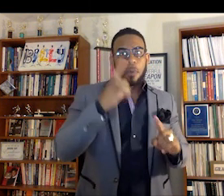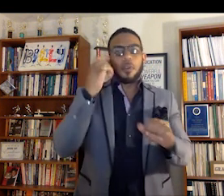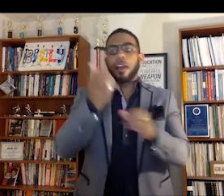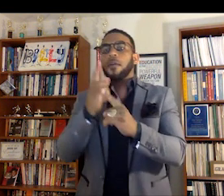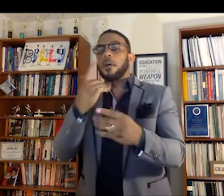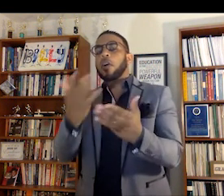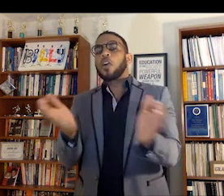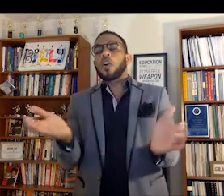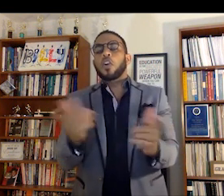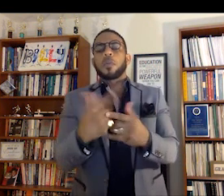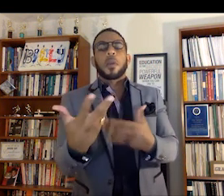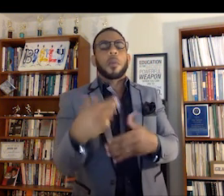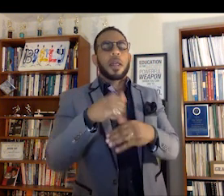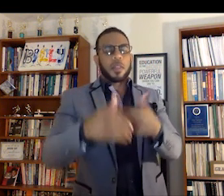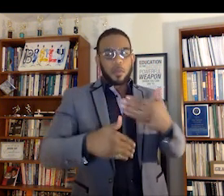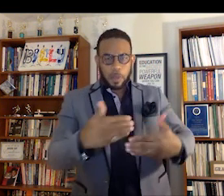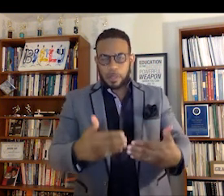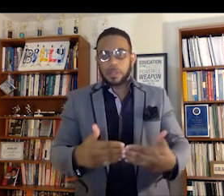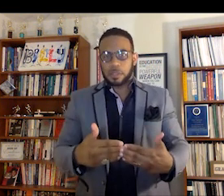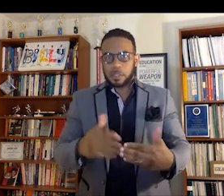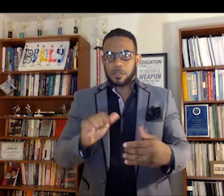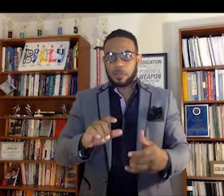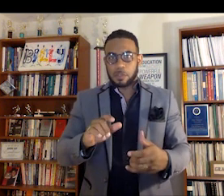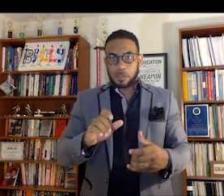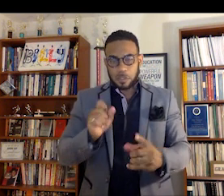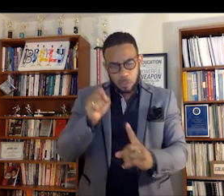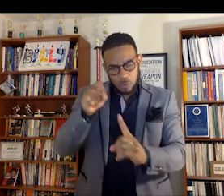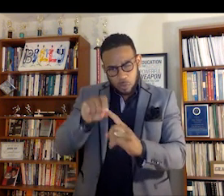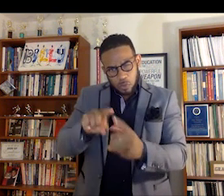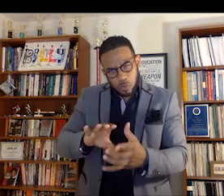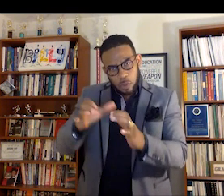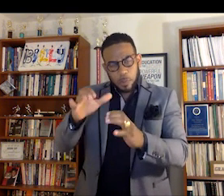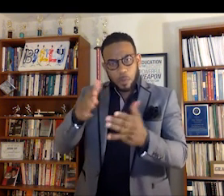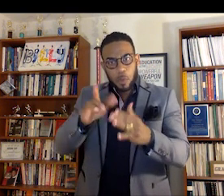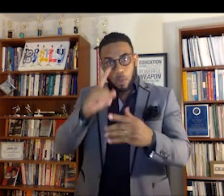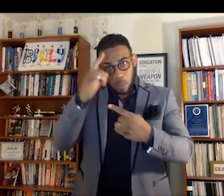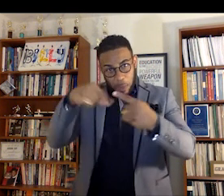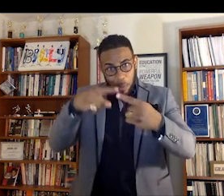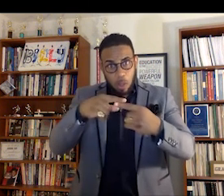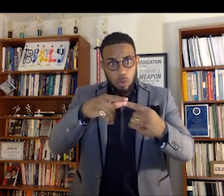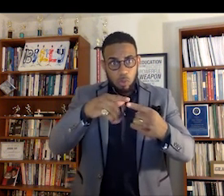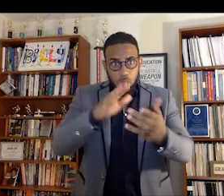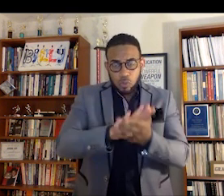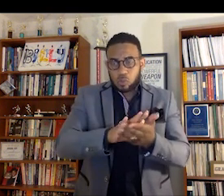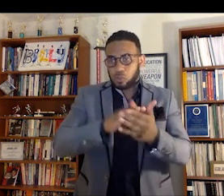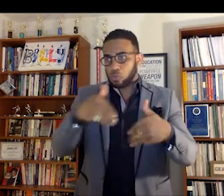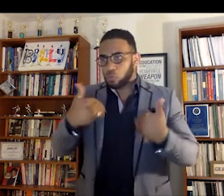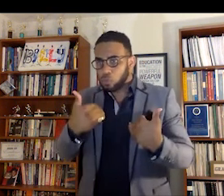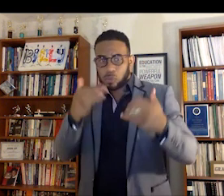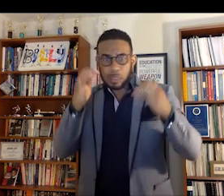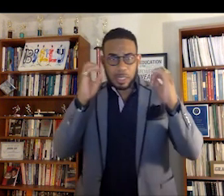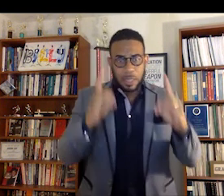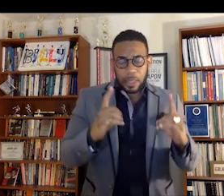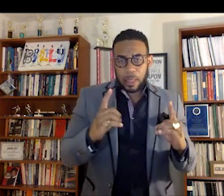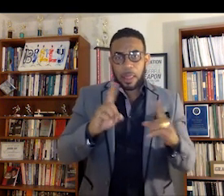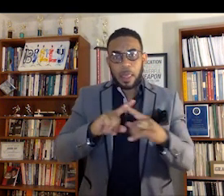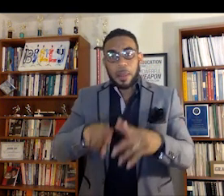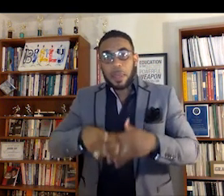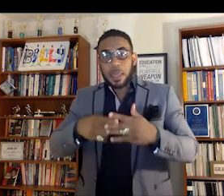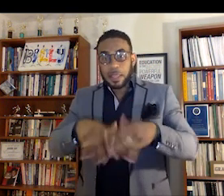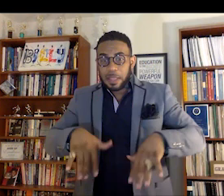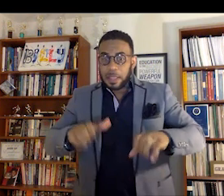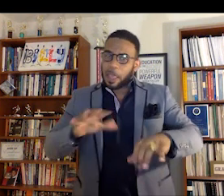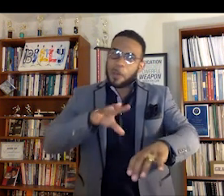to be a part of this process of disrupting the way that you think about schools and youth and education, and begin to